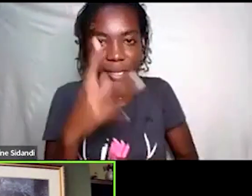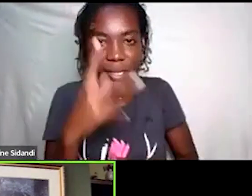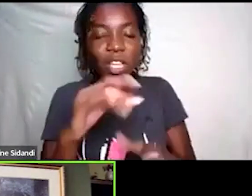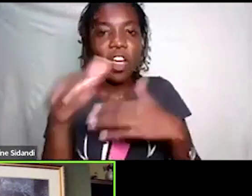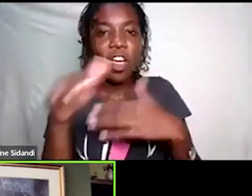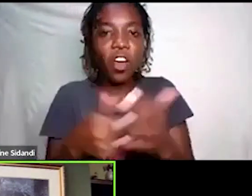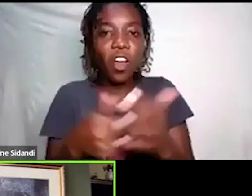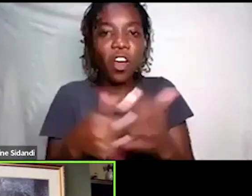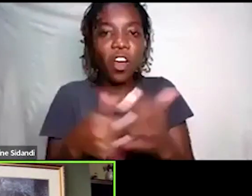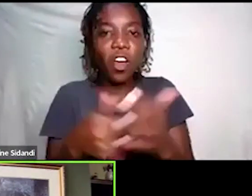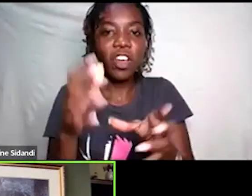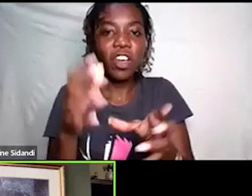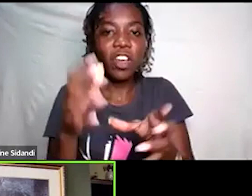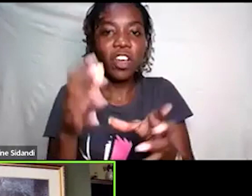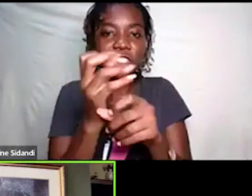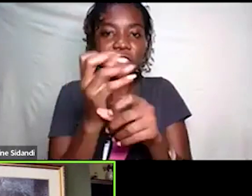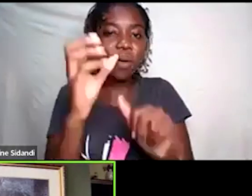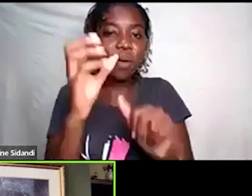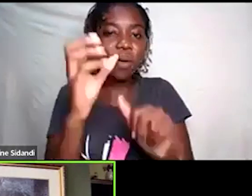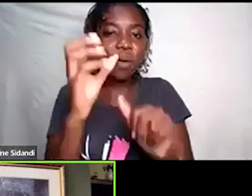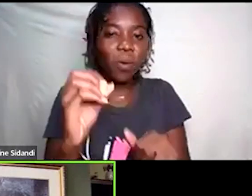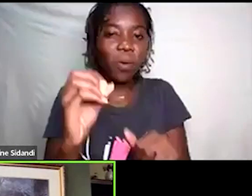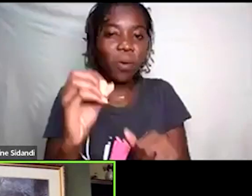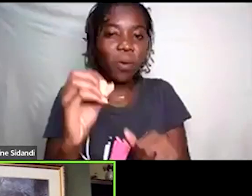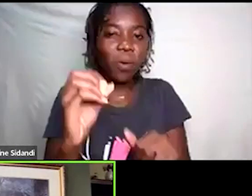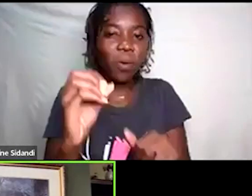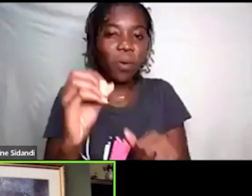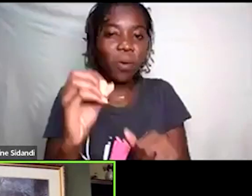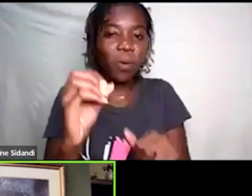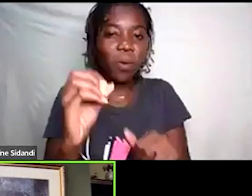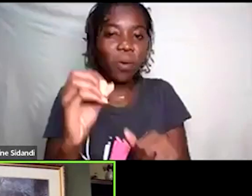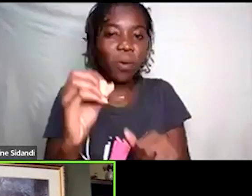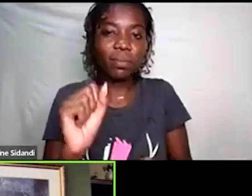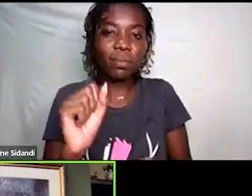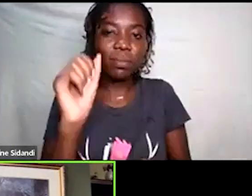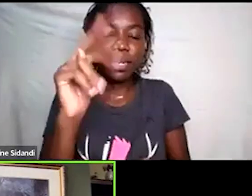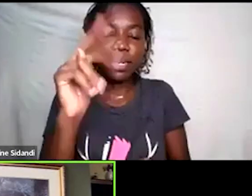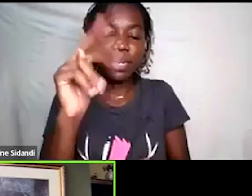connection with an ombudsman. An ombudsman is a place where you can go,